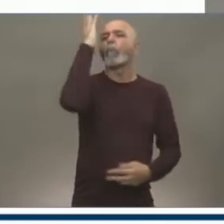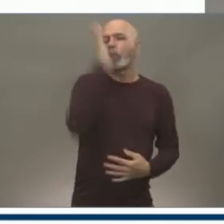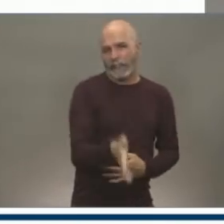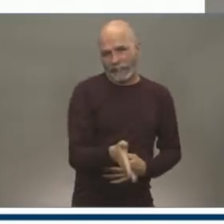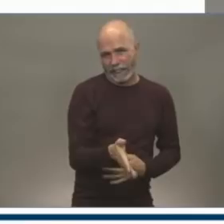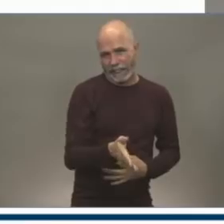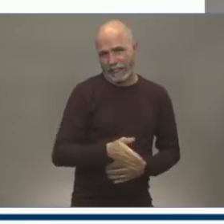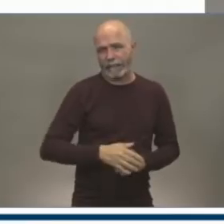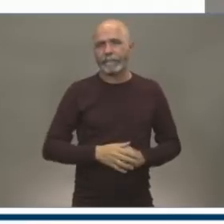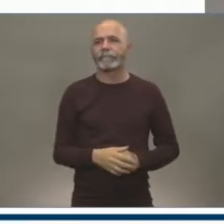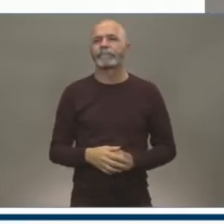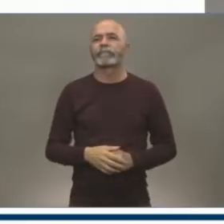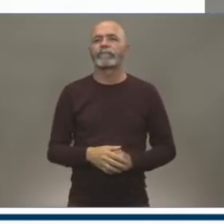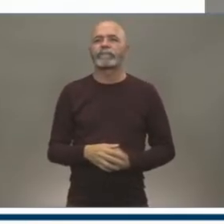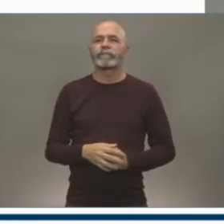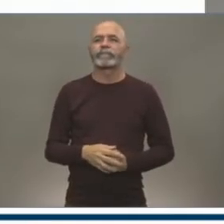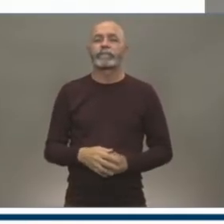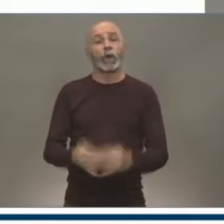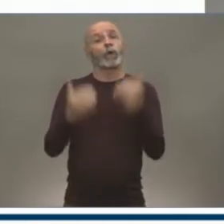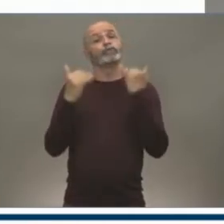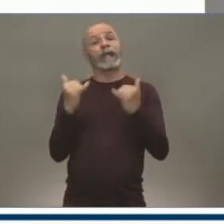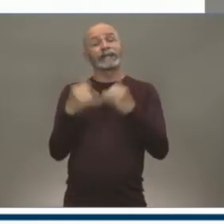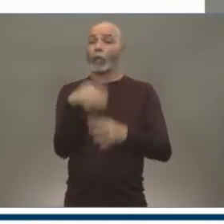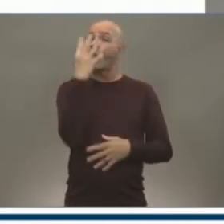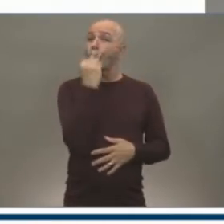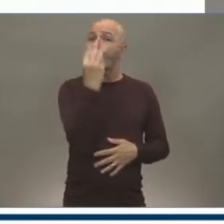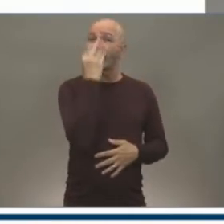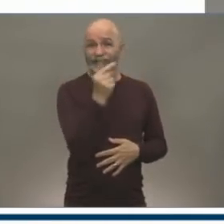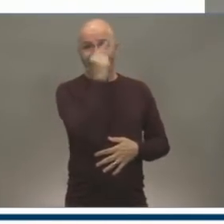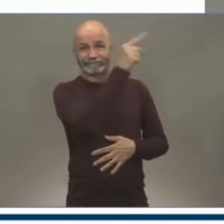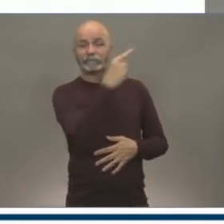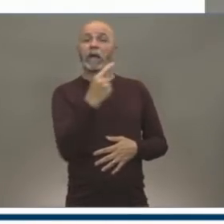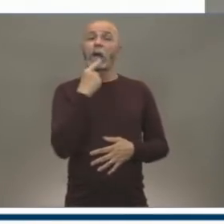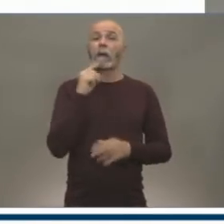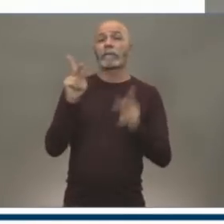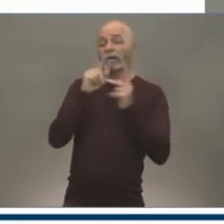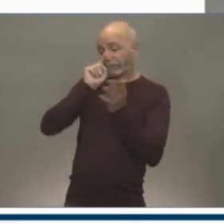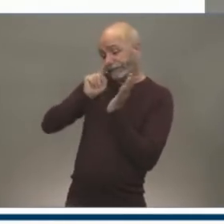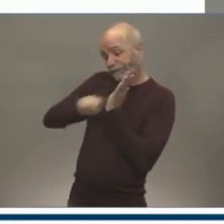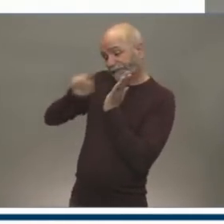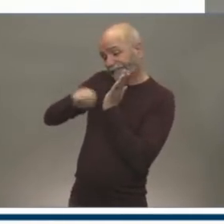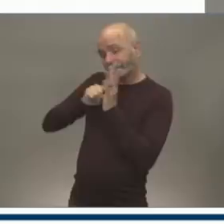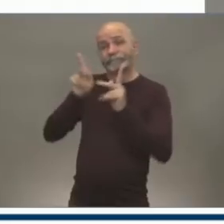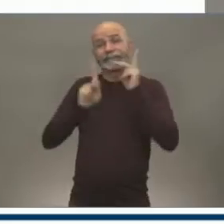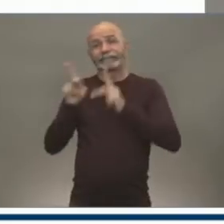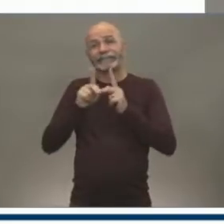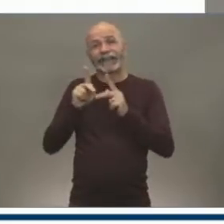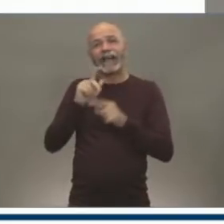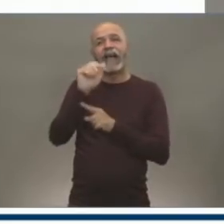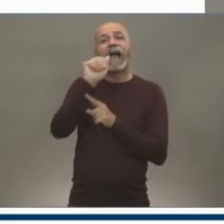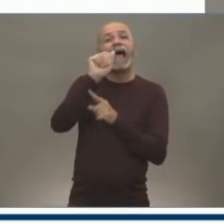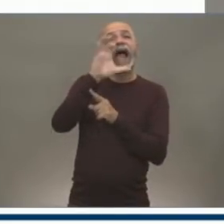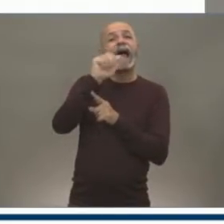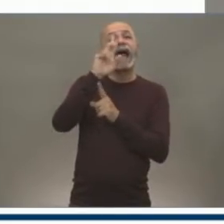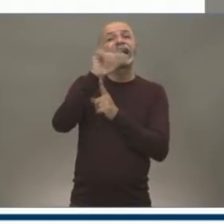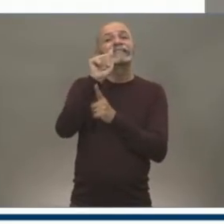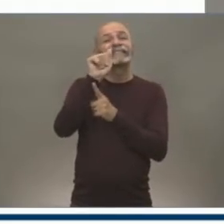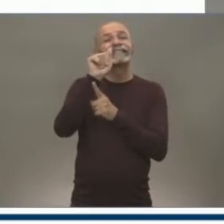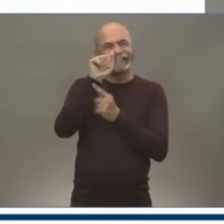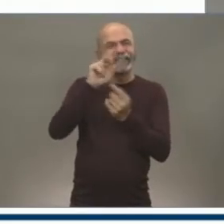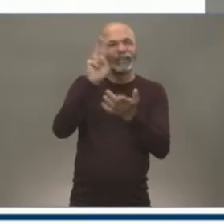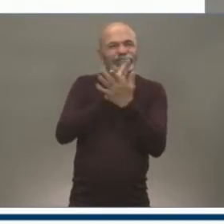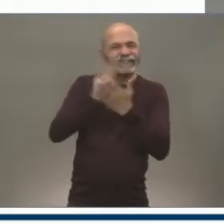Earlier today, the town of Wolfville announced that researchers from Acadia, Dalhousie, and Lumen Ultra Technologies